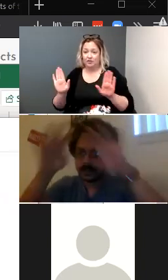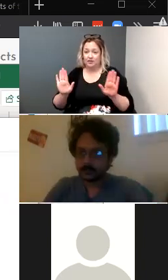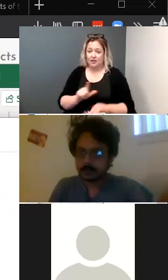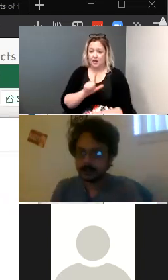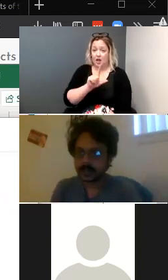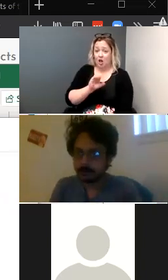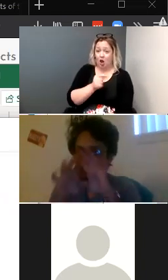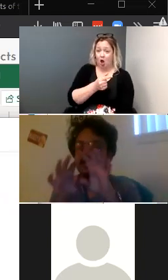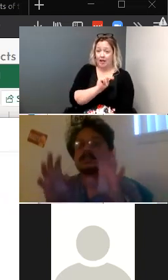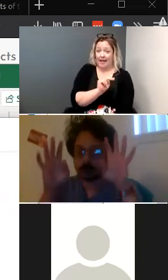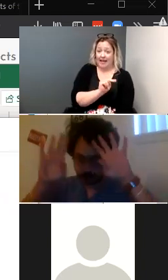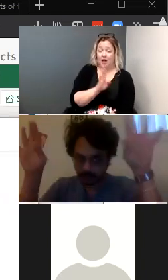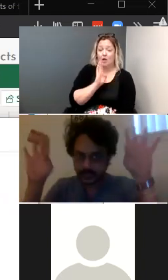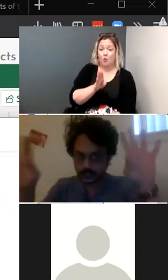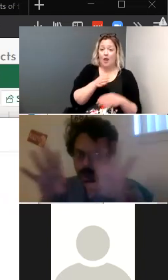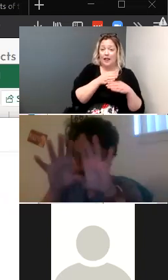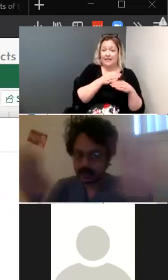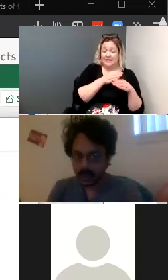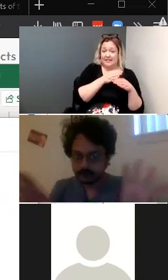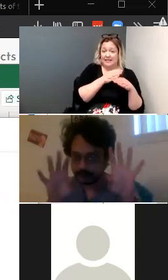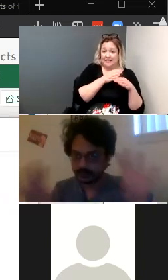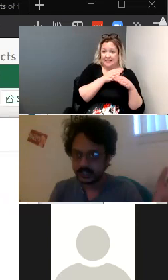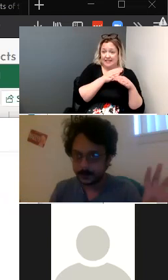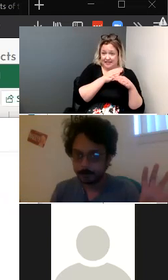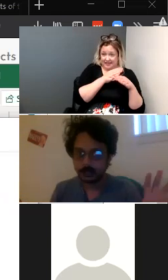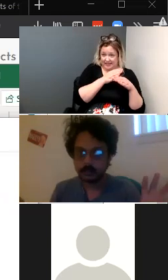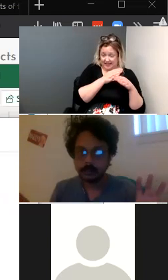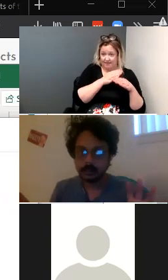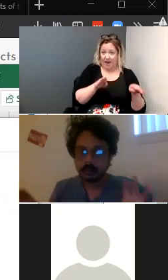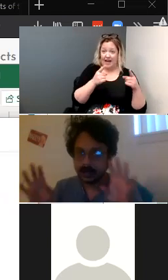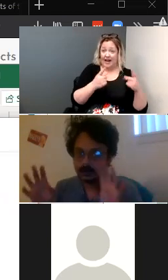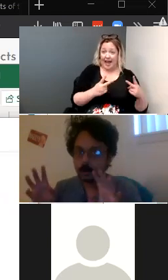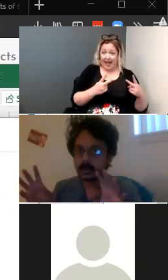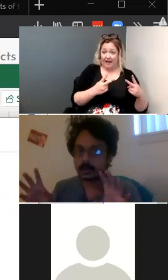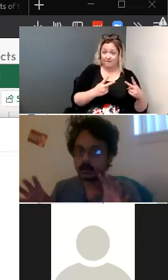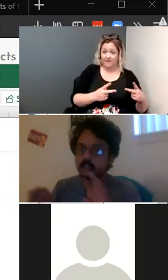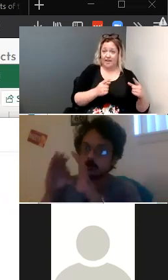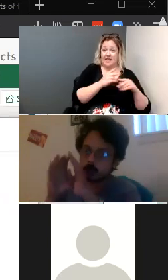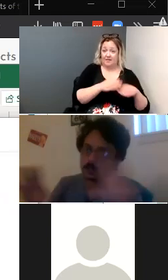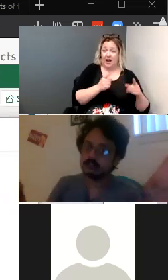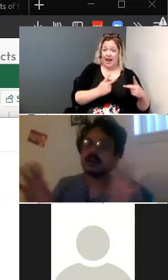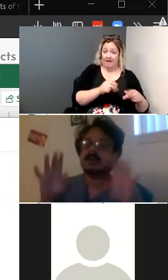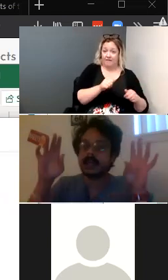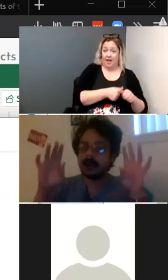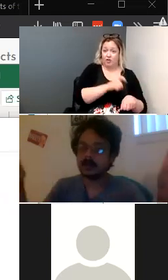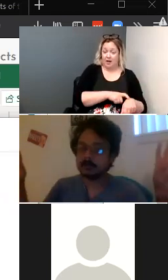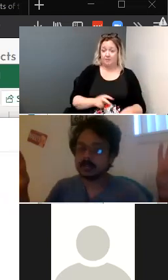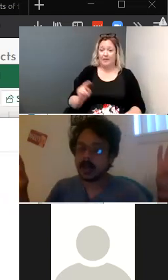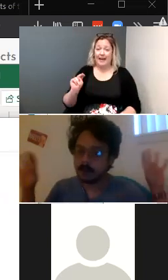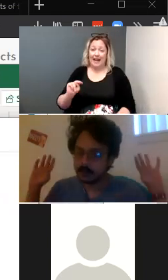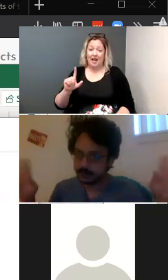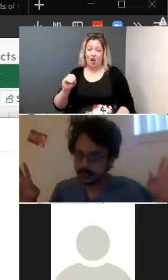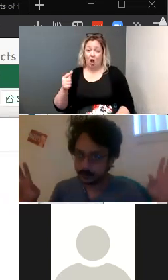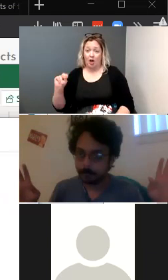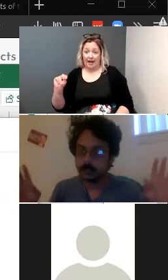that array every time, let's assume in half every time. N log n algorithms also divide that array